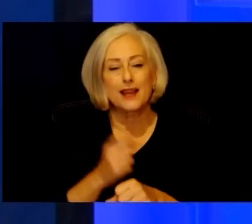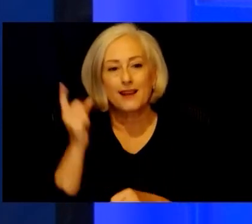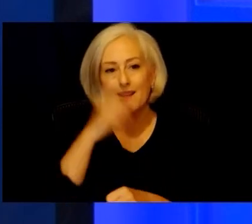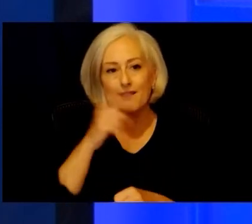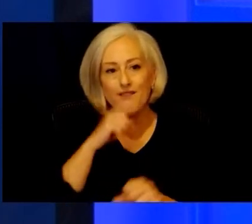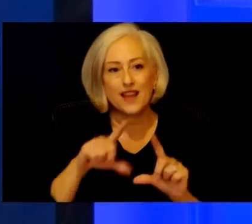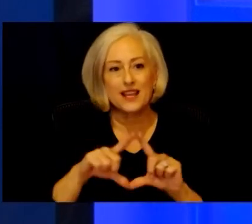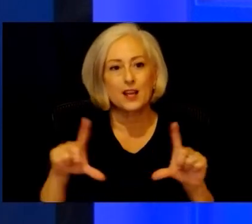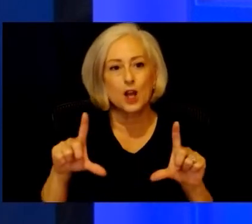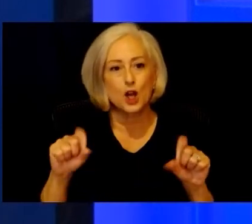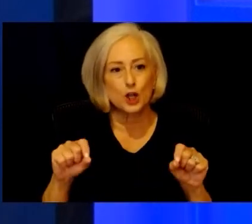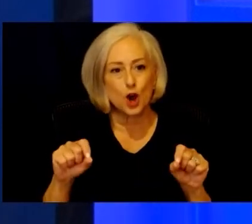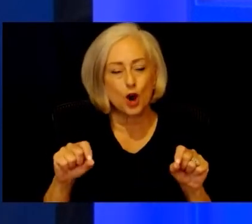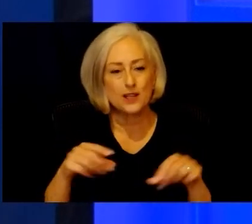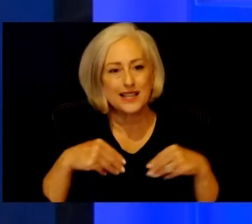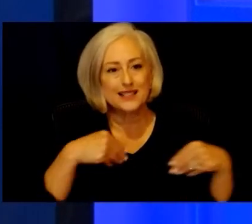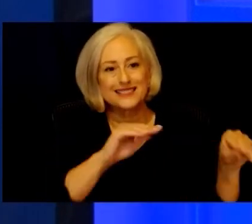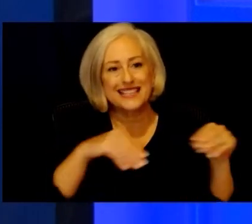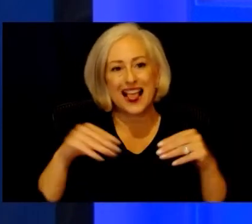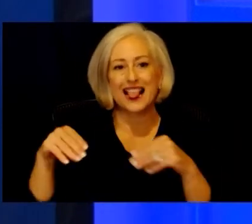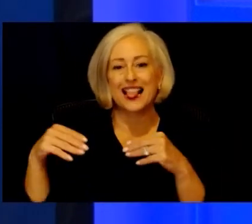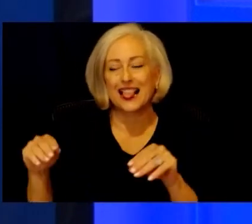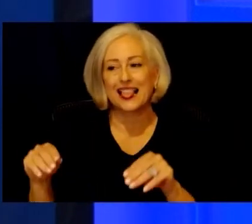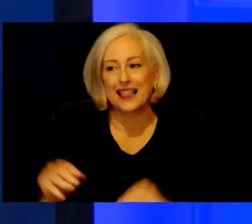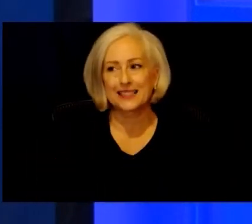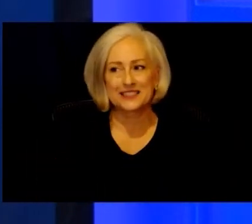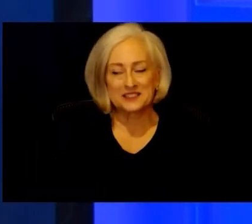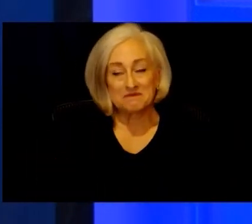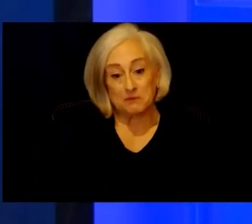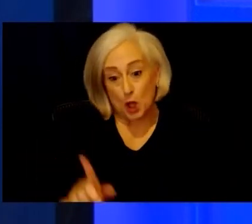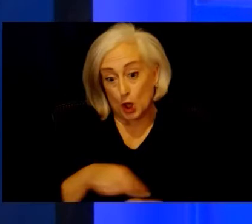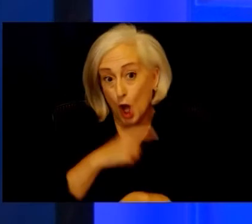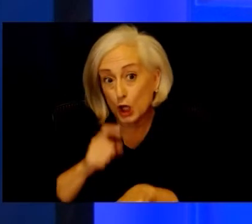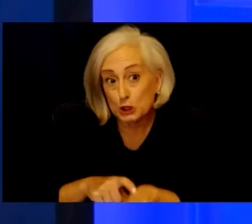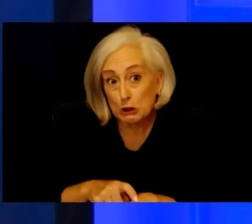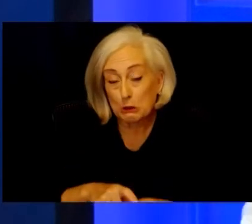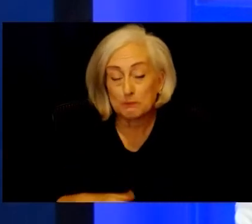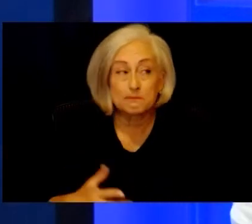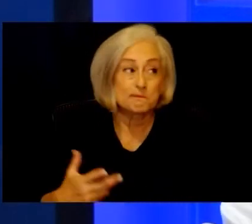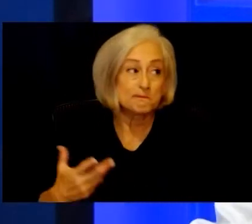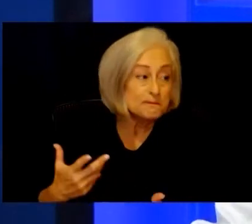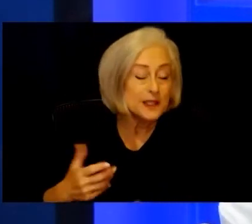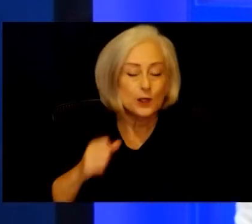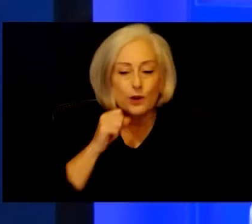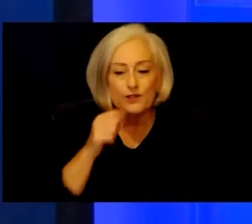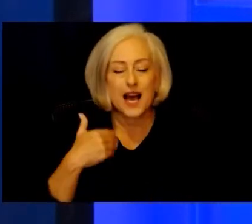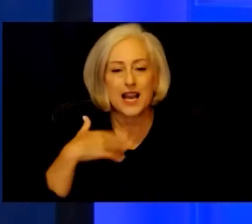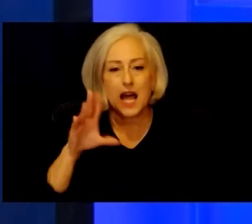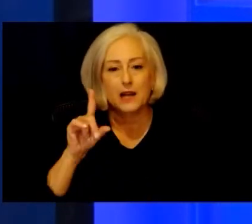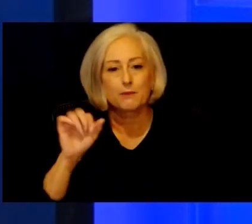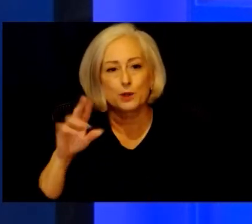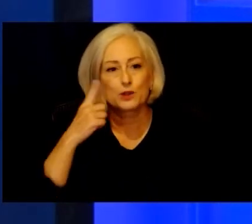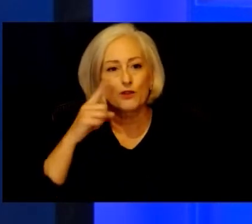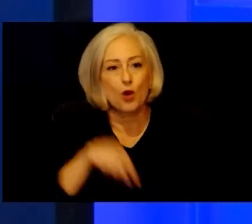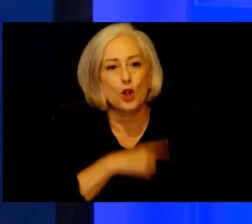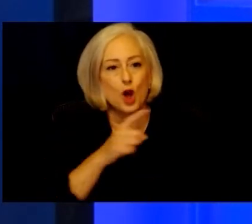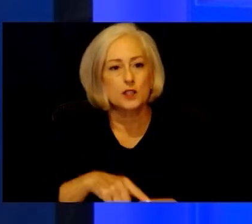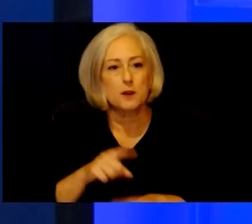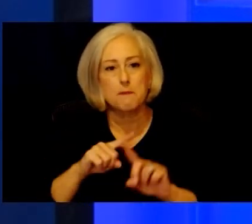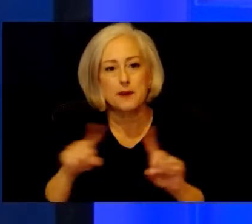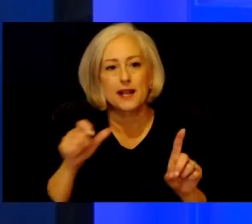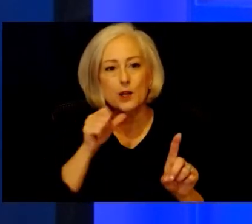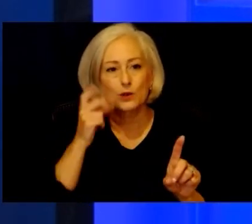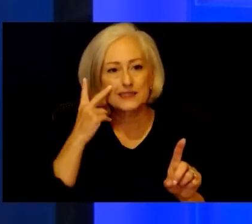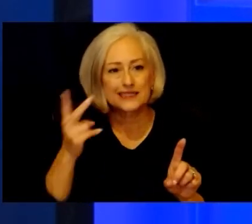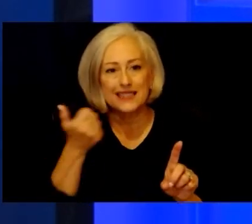so the vaccine hasn't been around that long, but I don't think there are any data signals of long-term adverse events from getting multiple